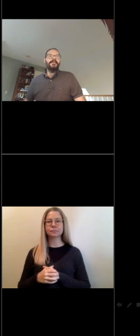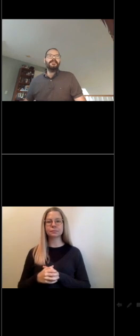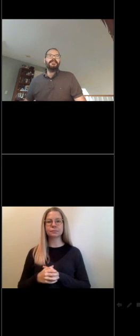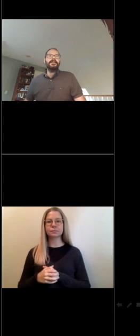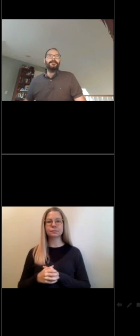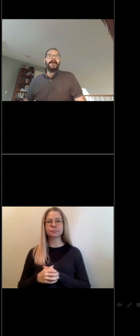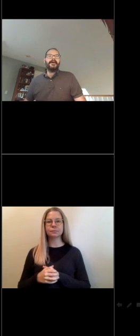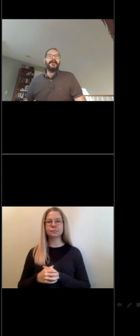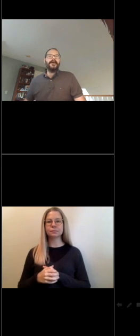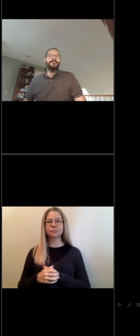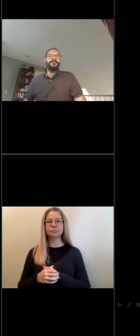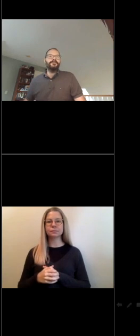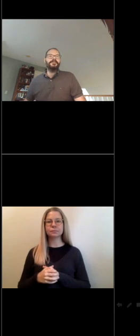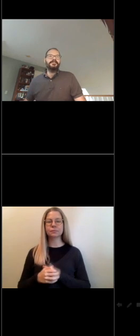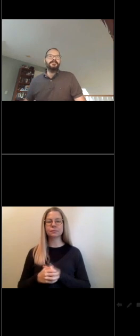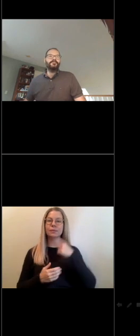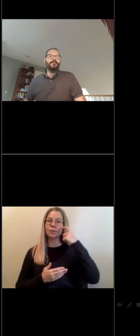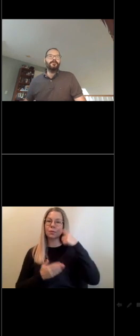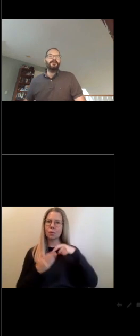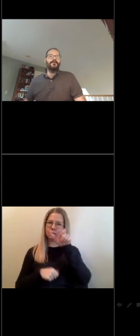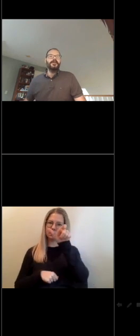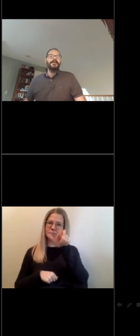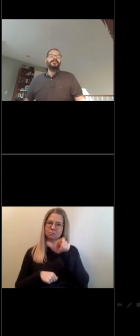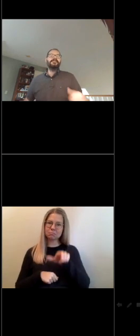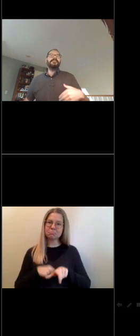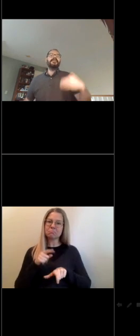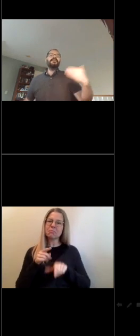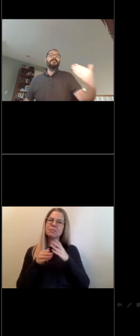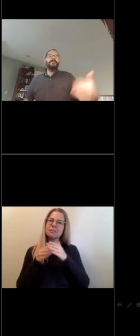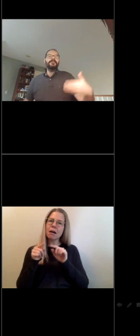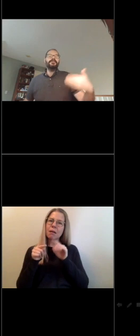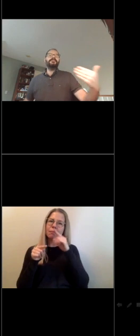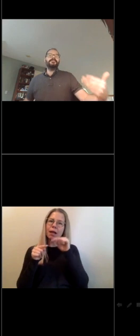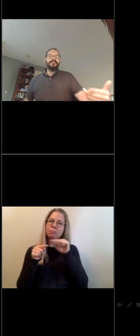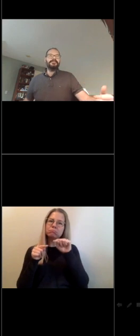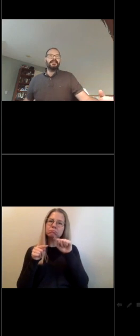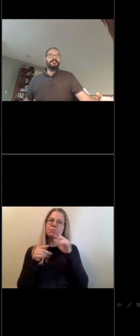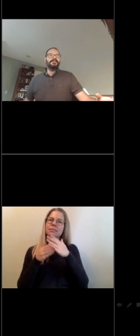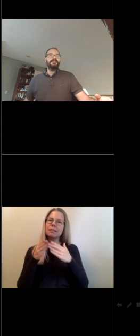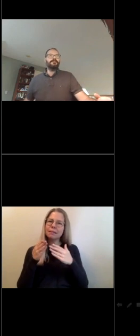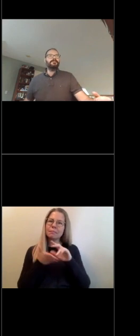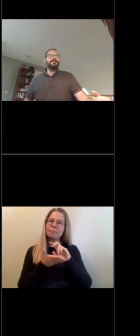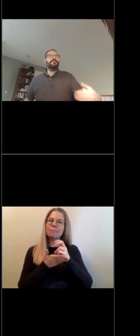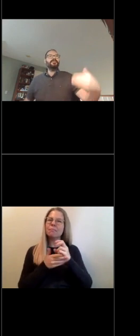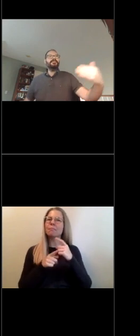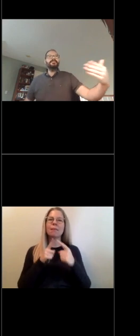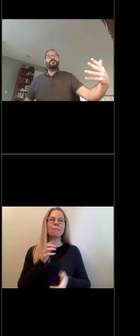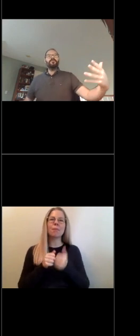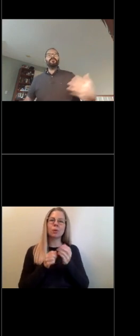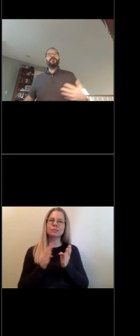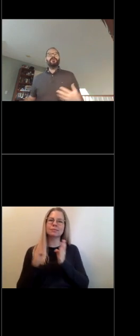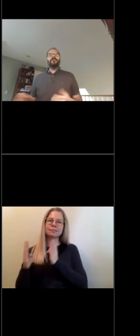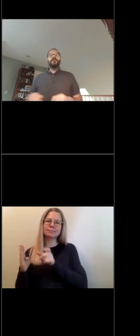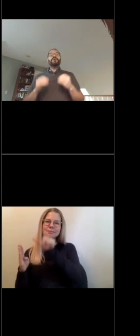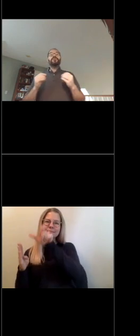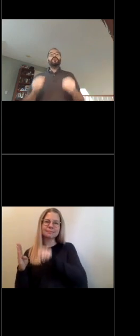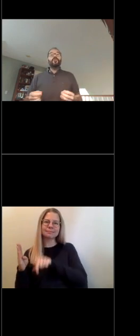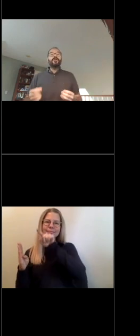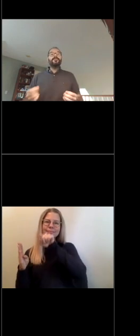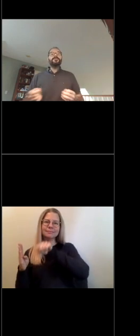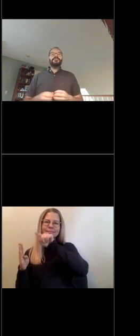is mainly in the back half of the sleep window. This is an inability to sustain the sleep. And so this is what we would